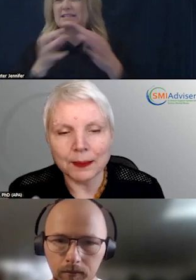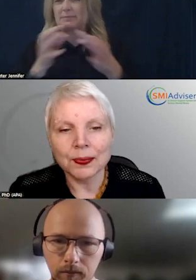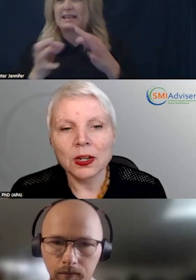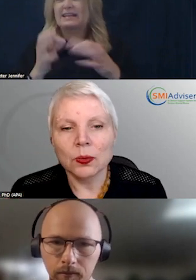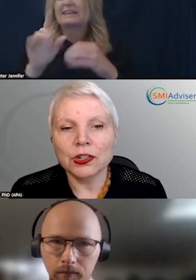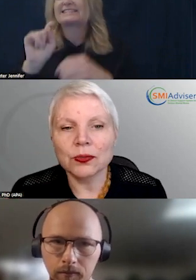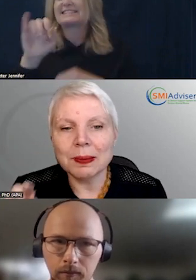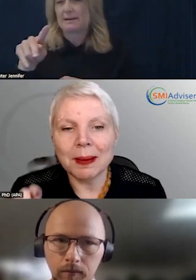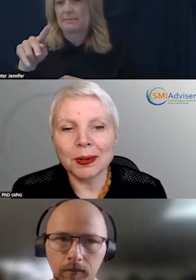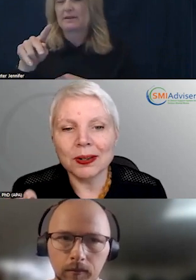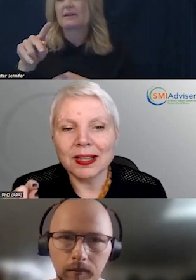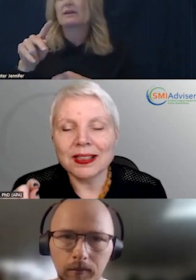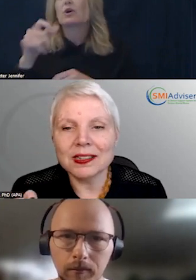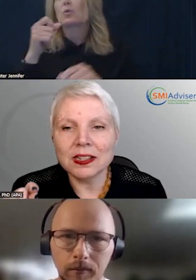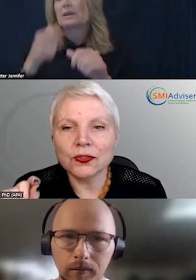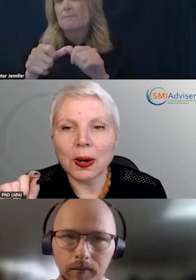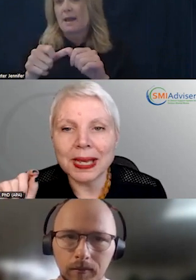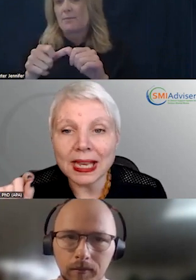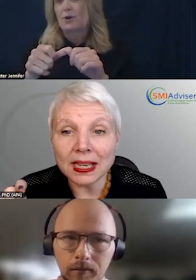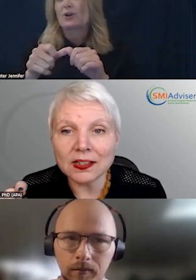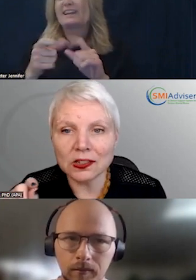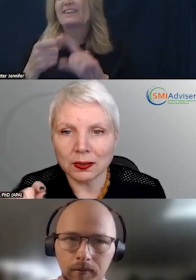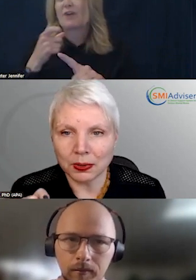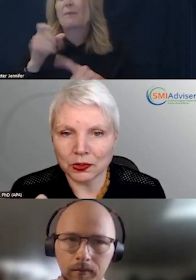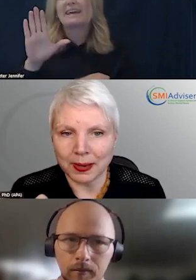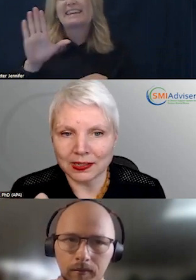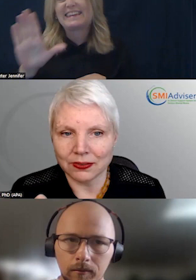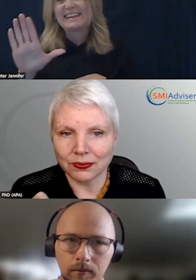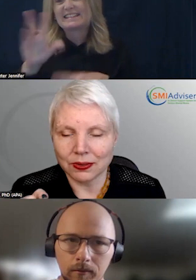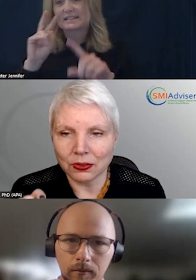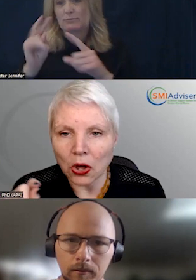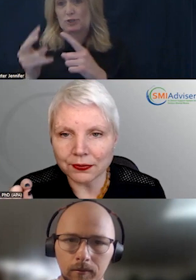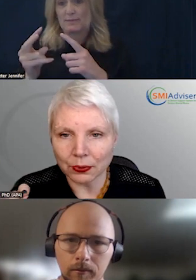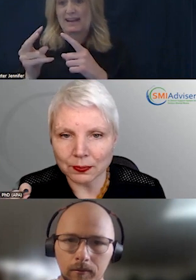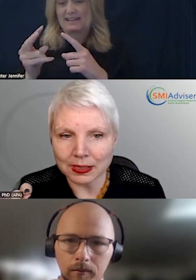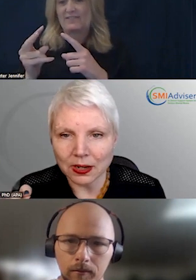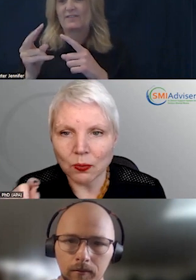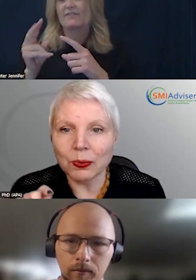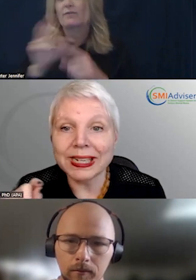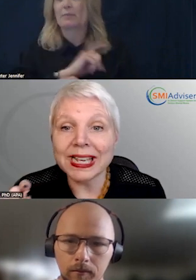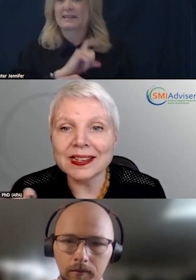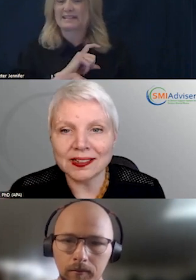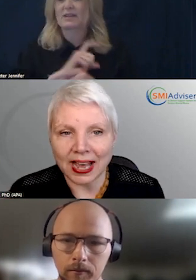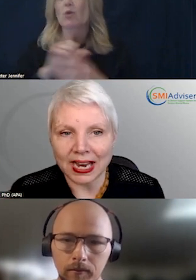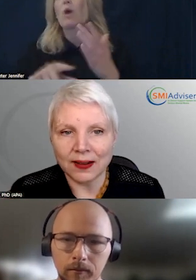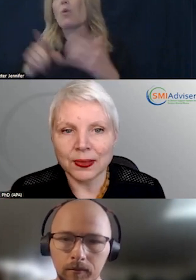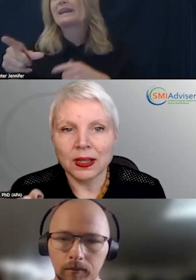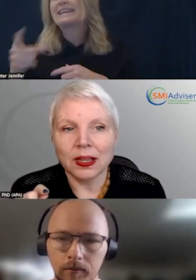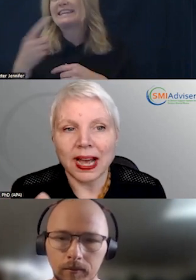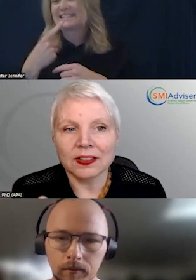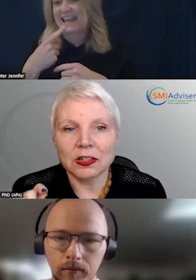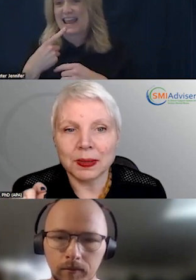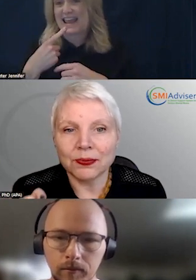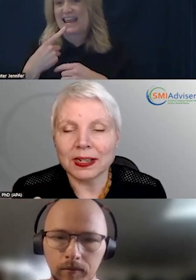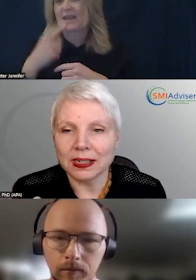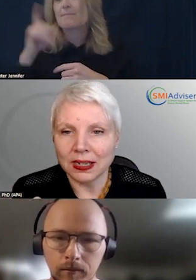tip, which is, remember, this is from his perspective. Law enforcement. What would he say